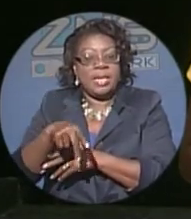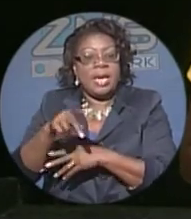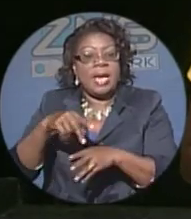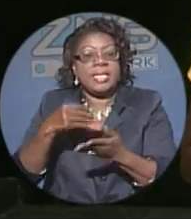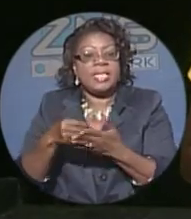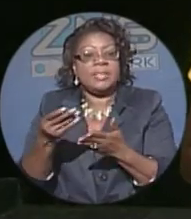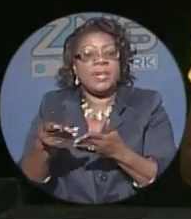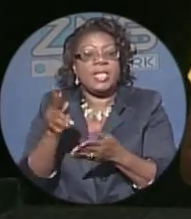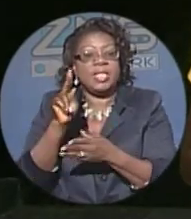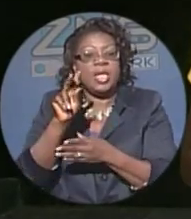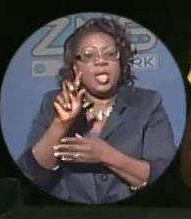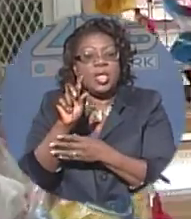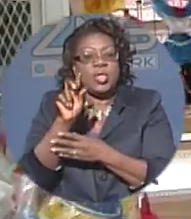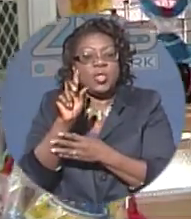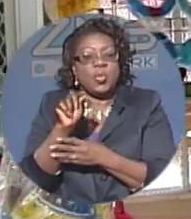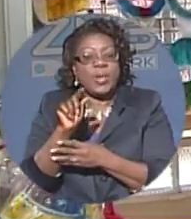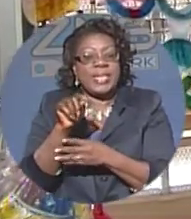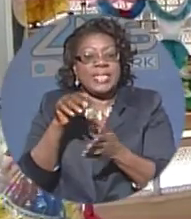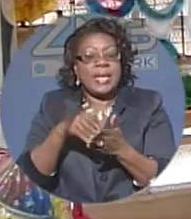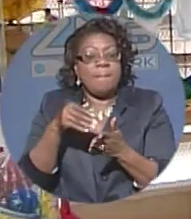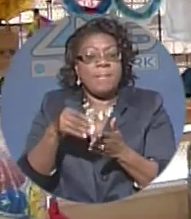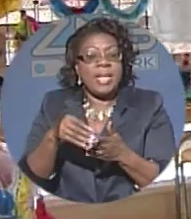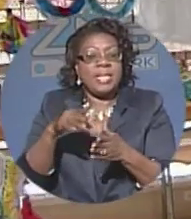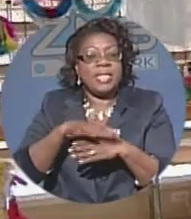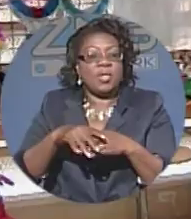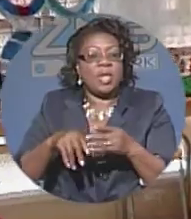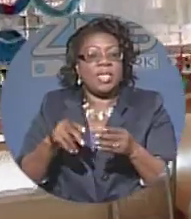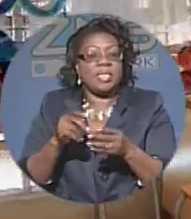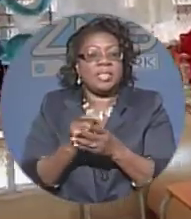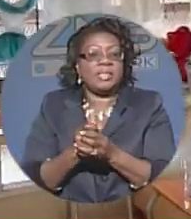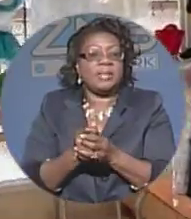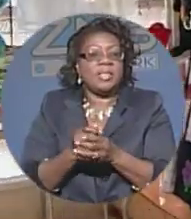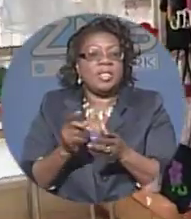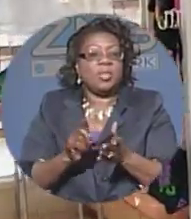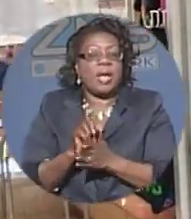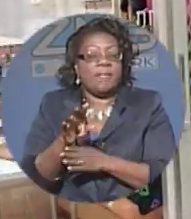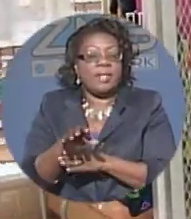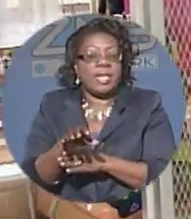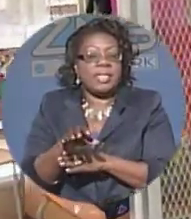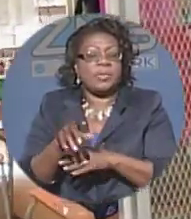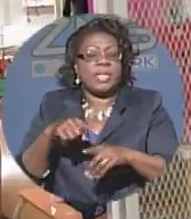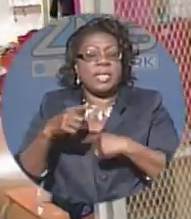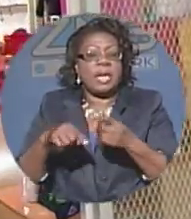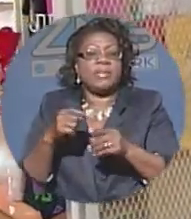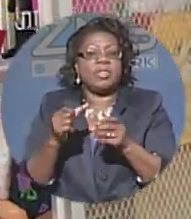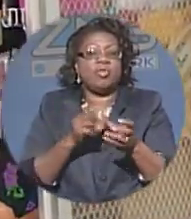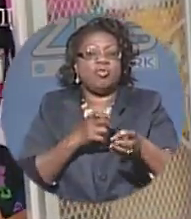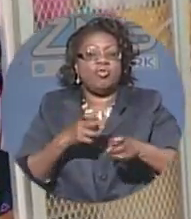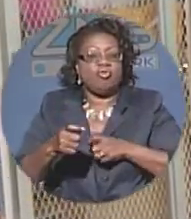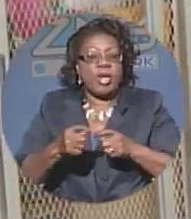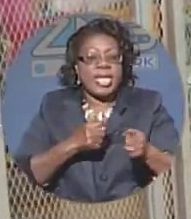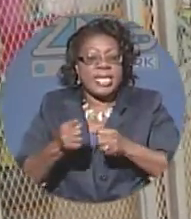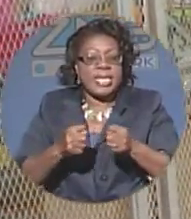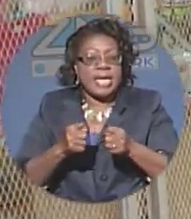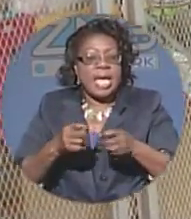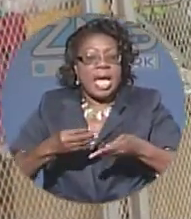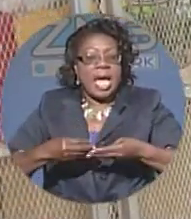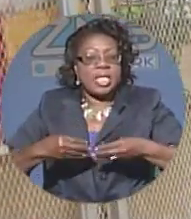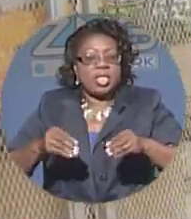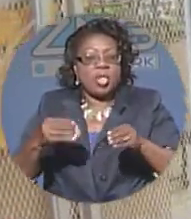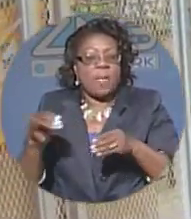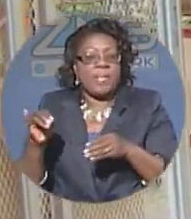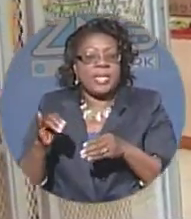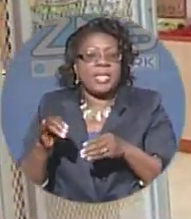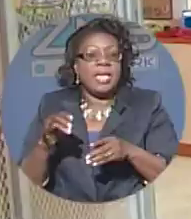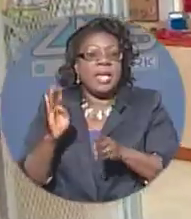fund promotions and advertising. When it comes to retailing, trading, and shopping, Bahamians master the art. Panama Secretary